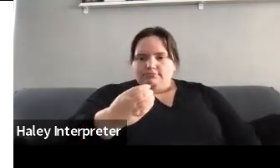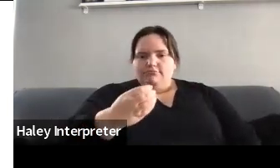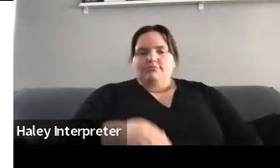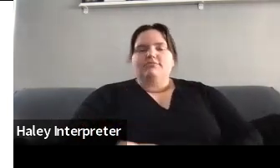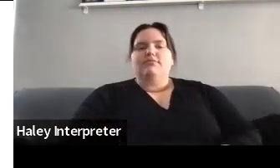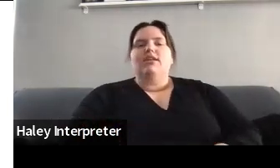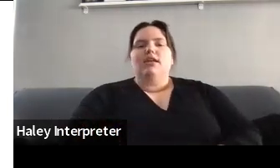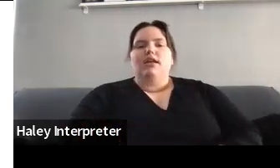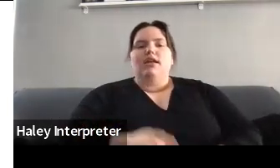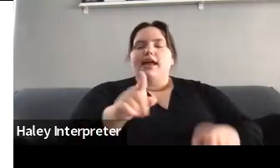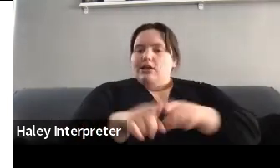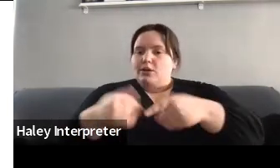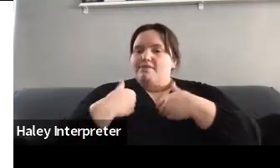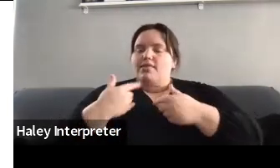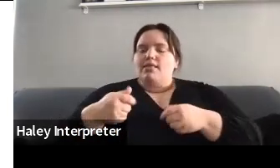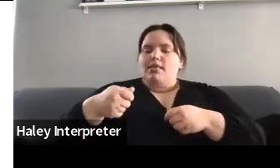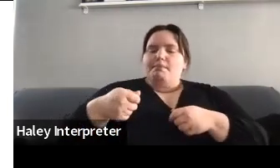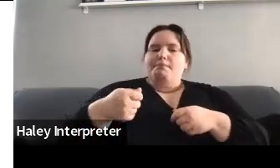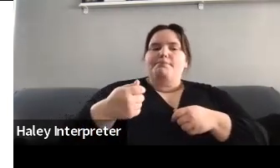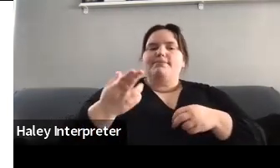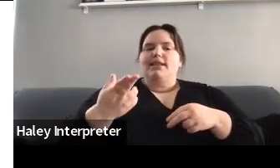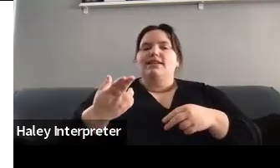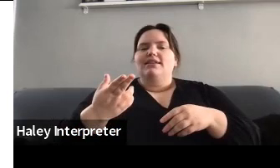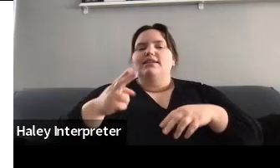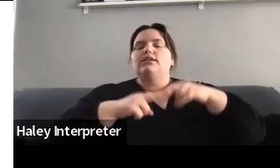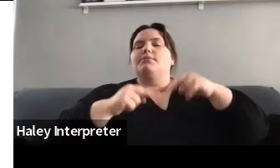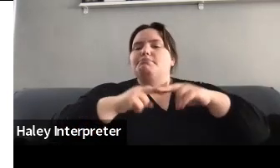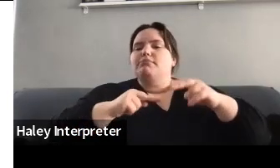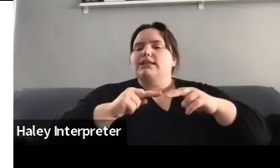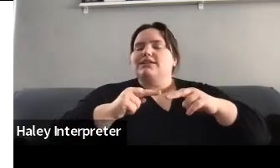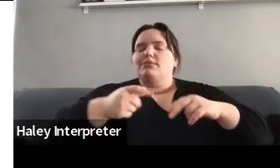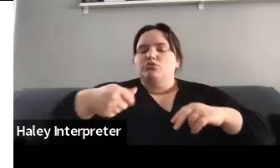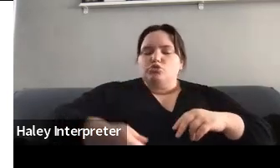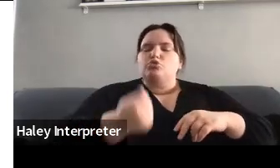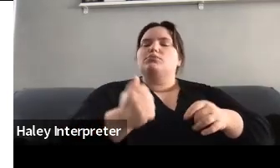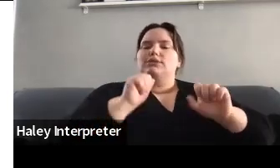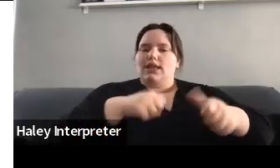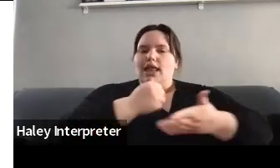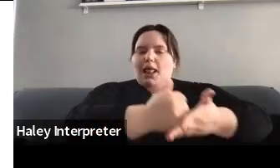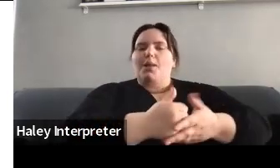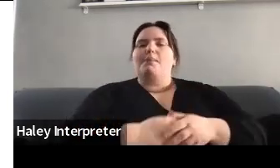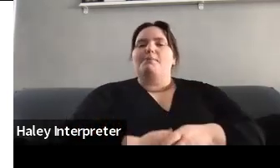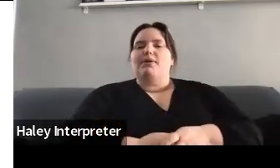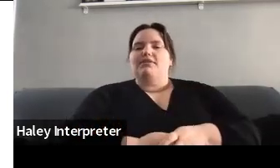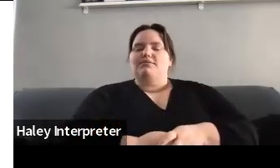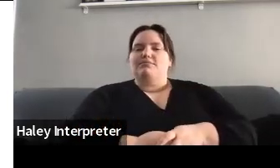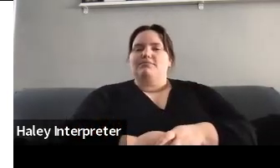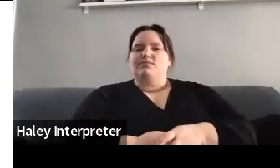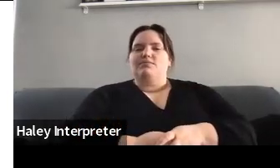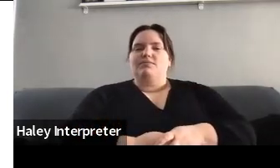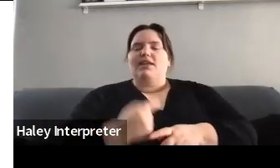help. Um, it is difficult to find some scoopers that have built-up grips, but I would say that the OXO